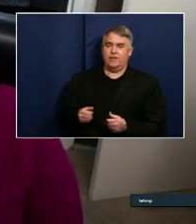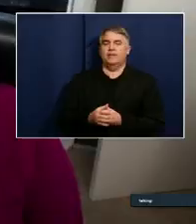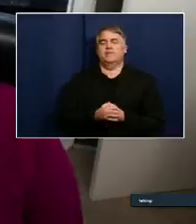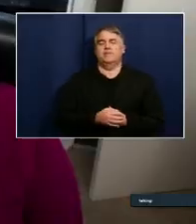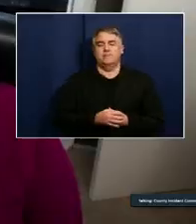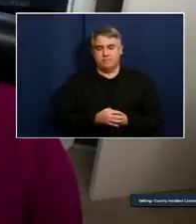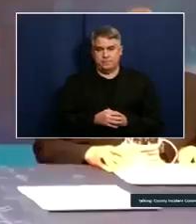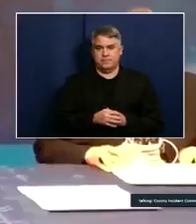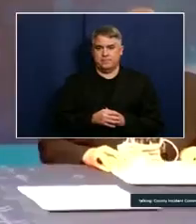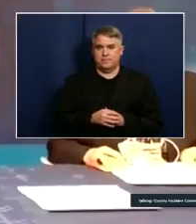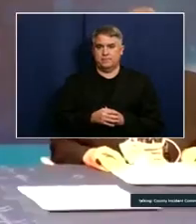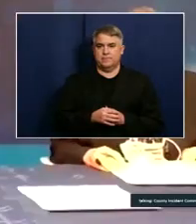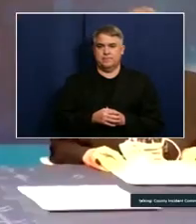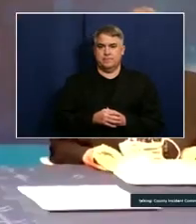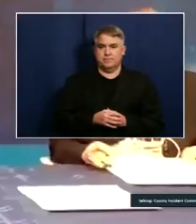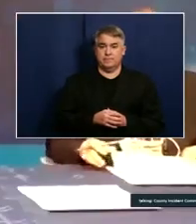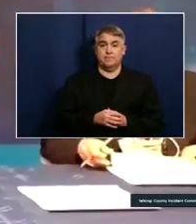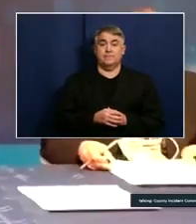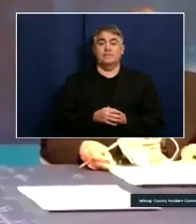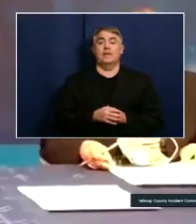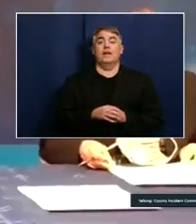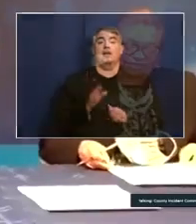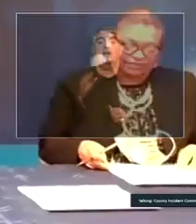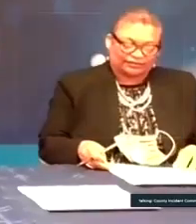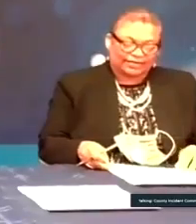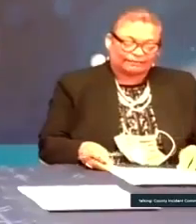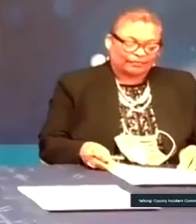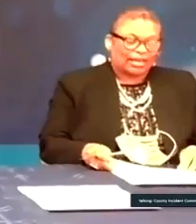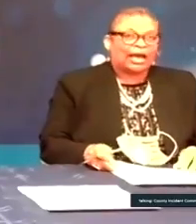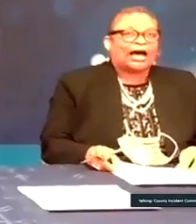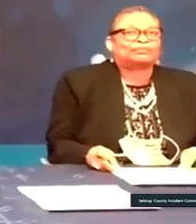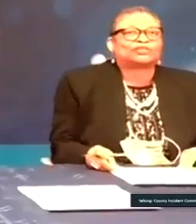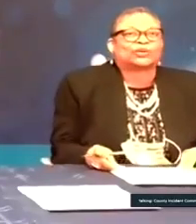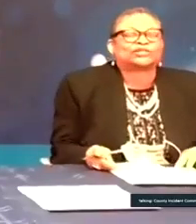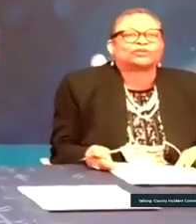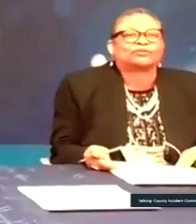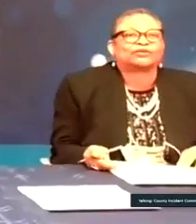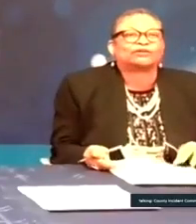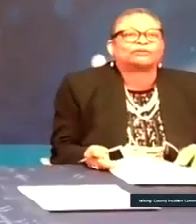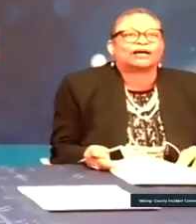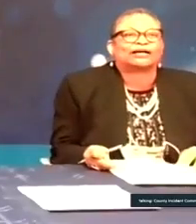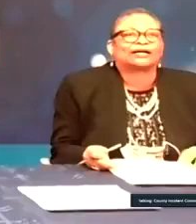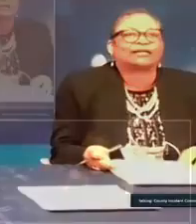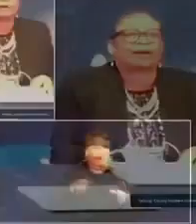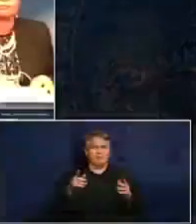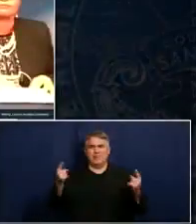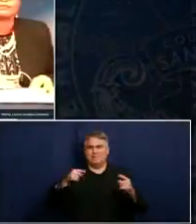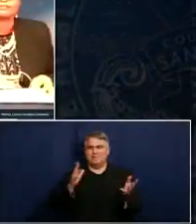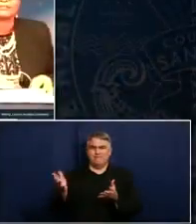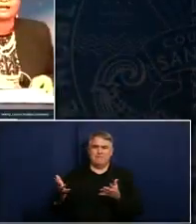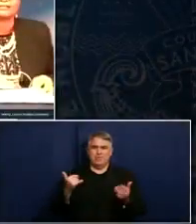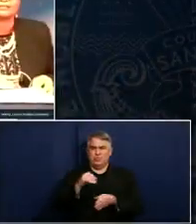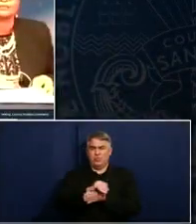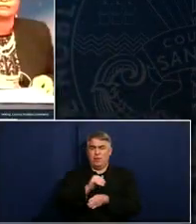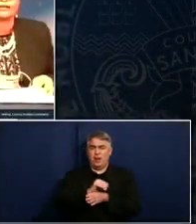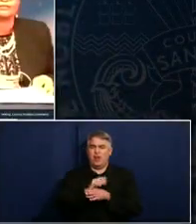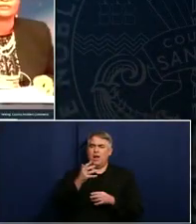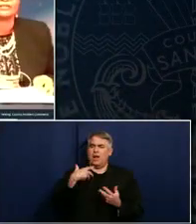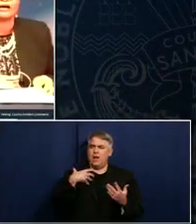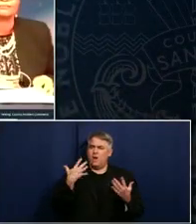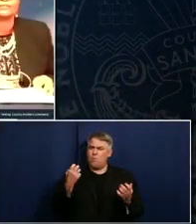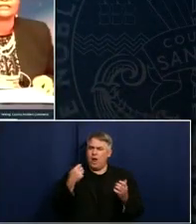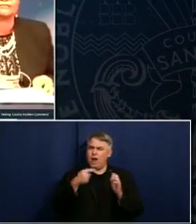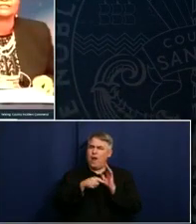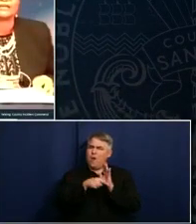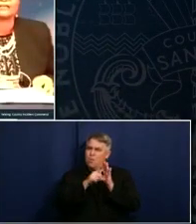Good evening, everyone, and thank you for the opportunity to speak with you this evening. I'm just going to review a couple of slides to provide